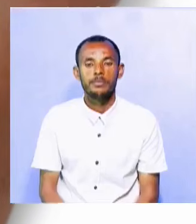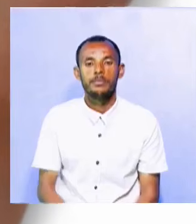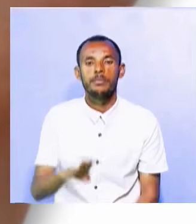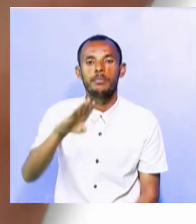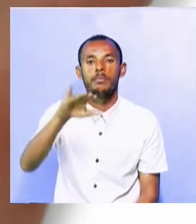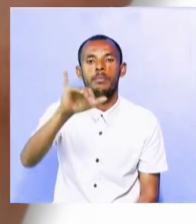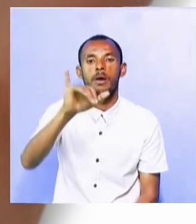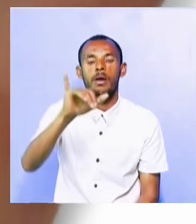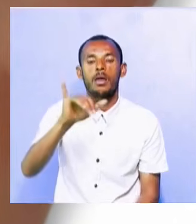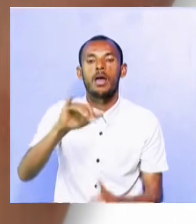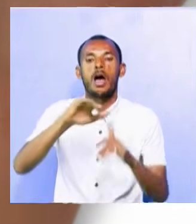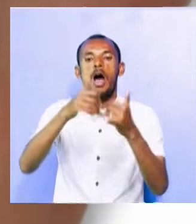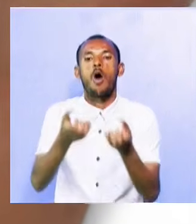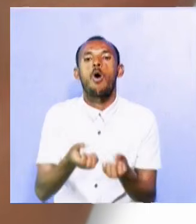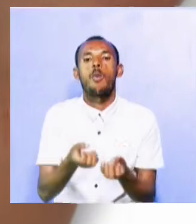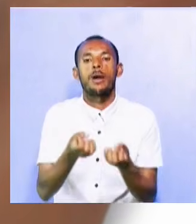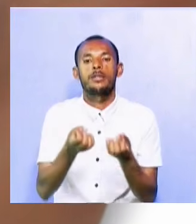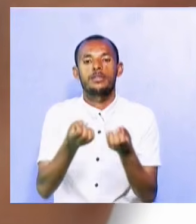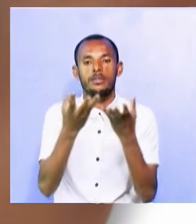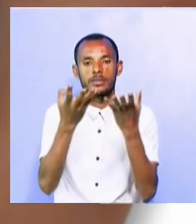by how much